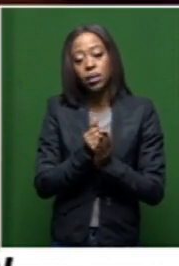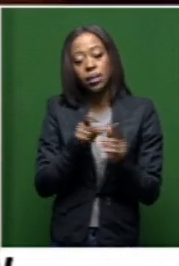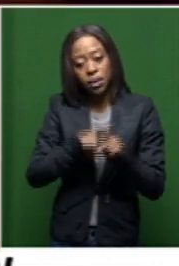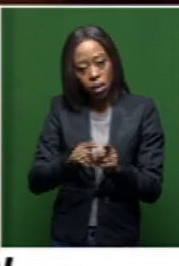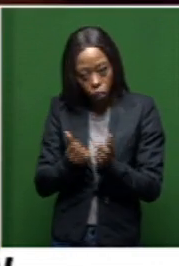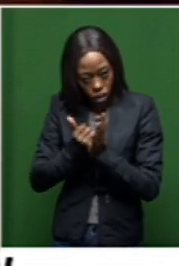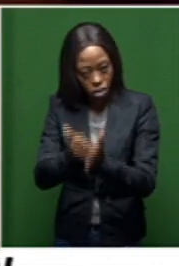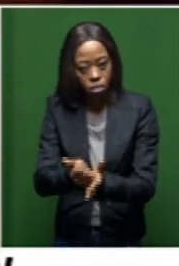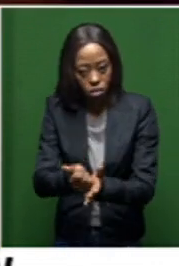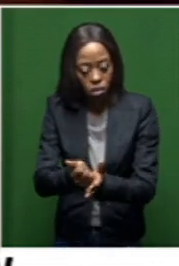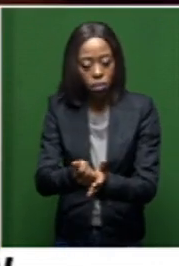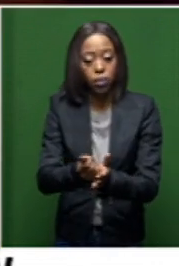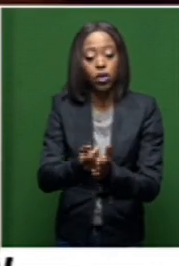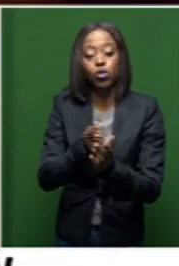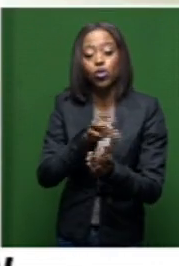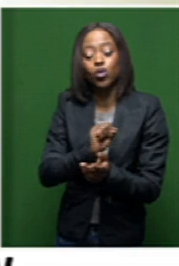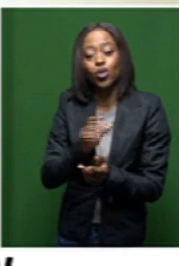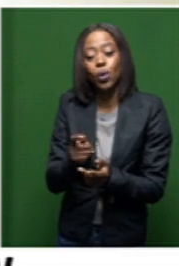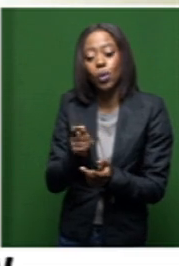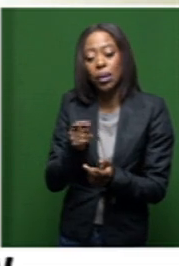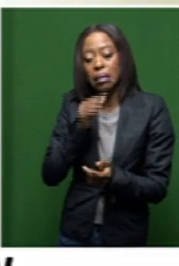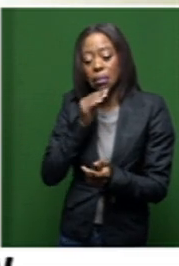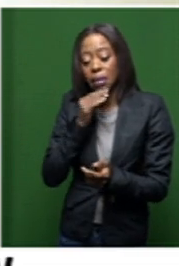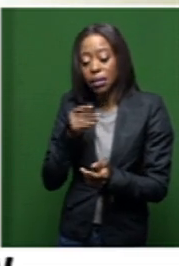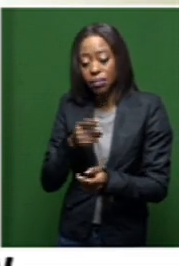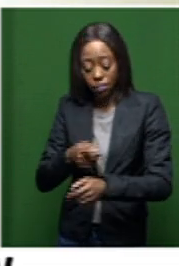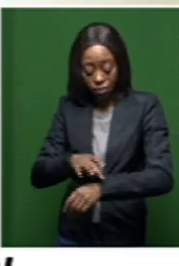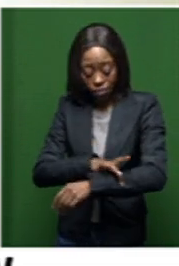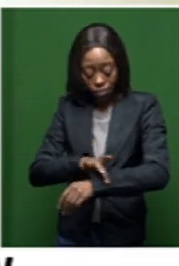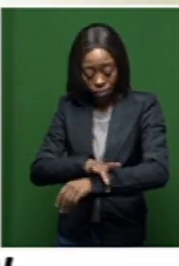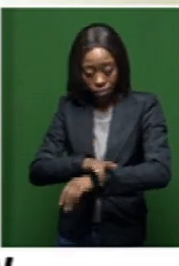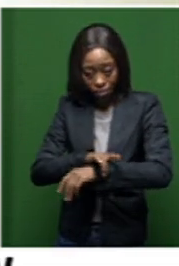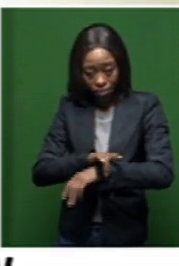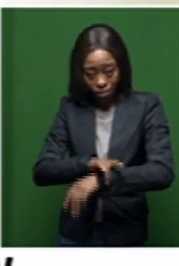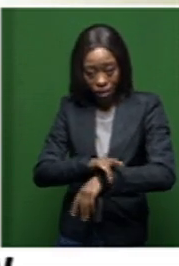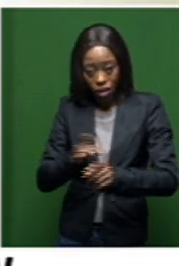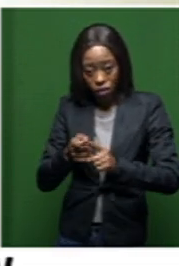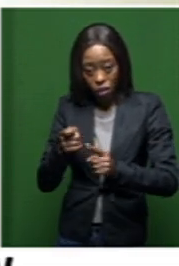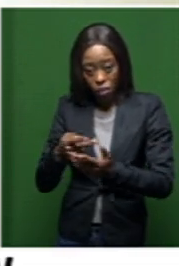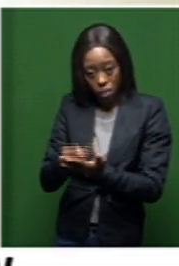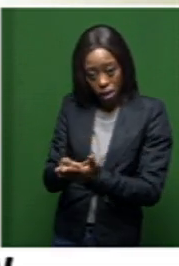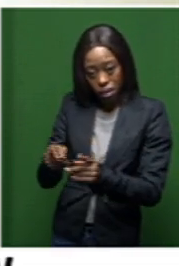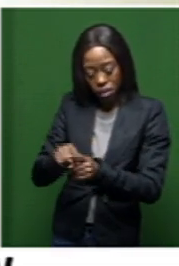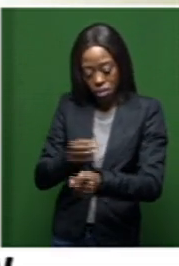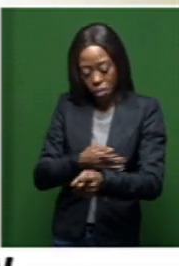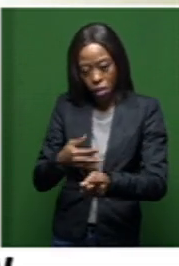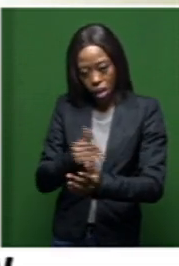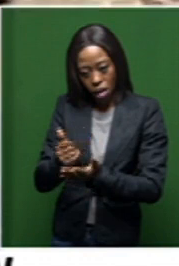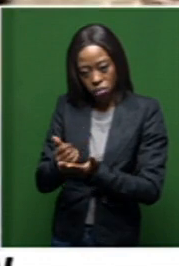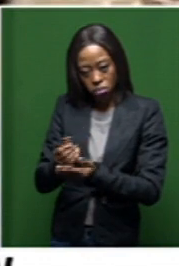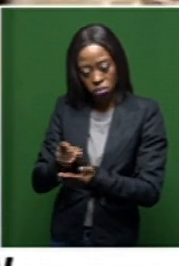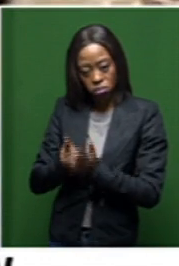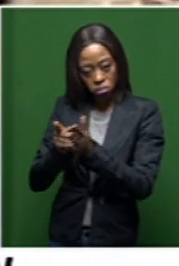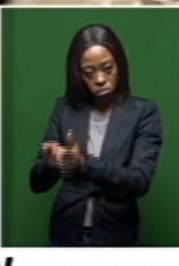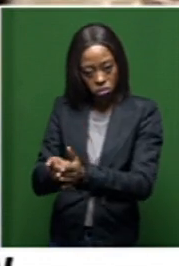we support them. The treatment regimen is stem cells for the patient, but also blood donation. So we really work hand in hand